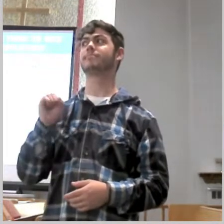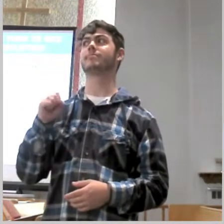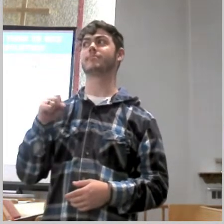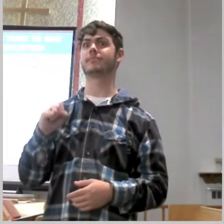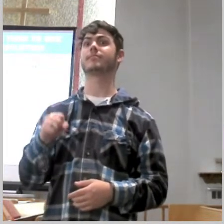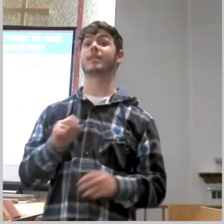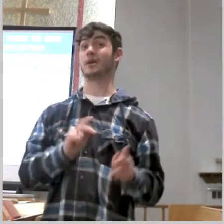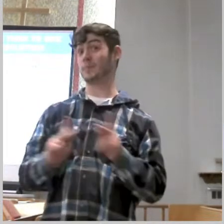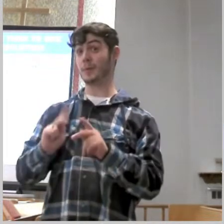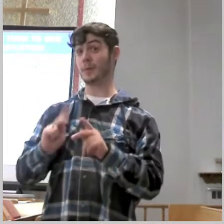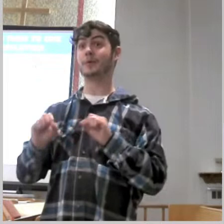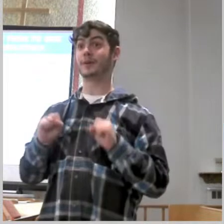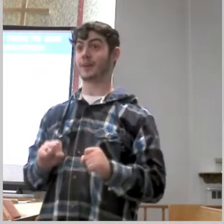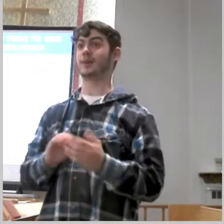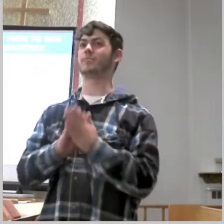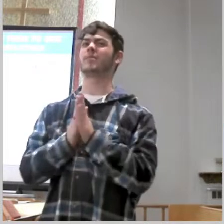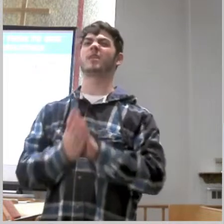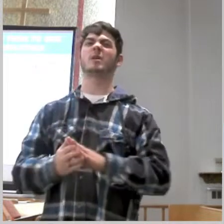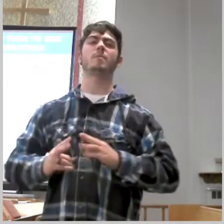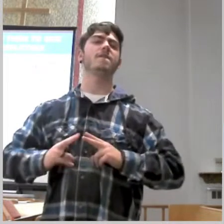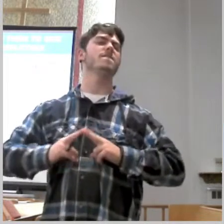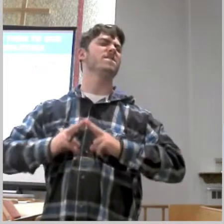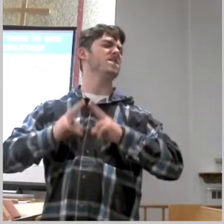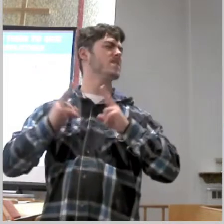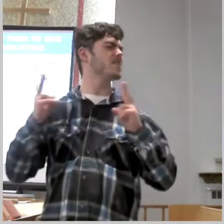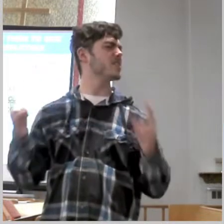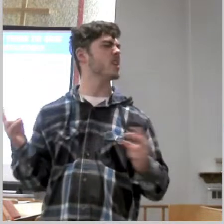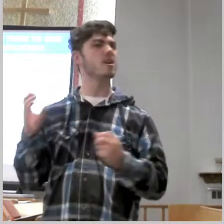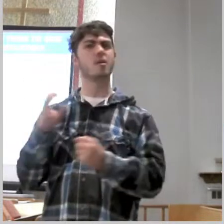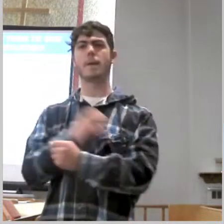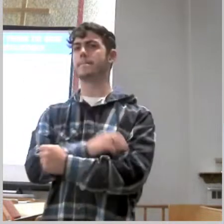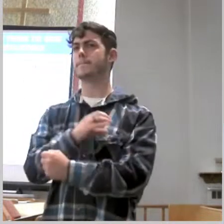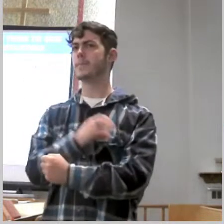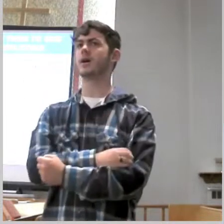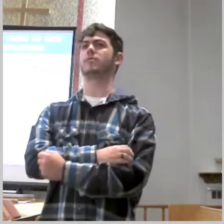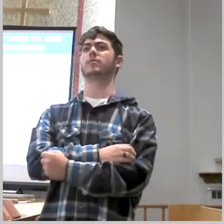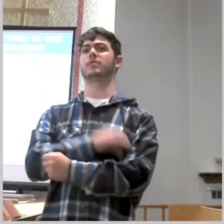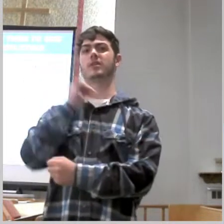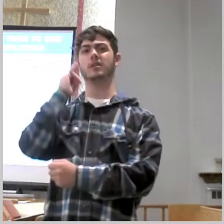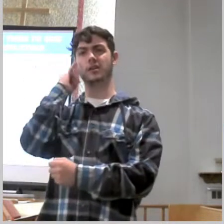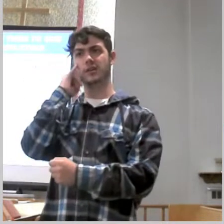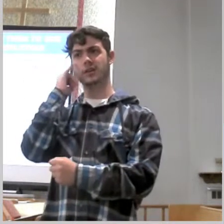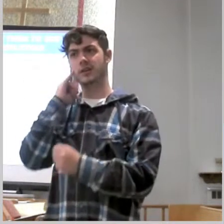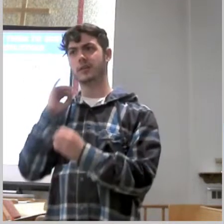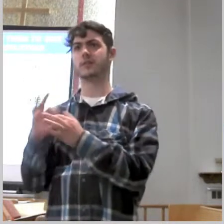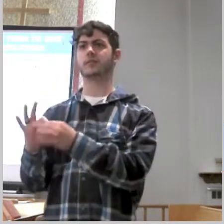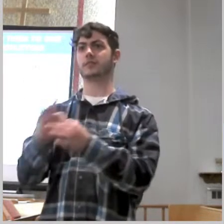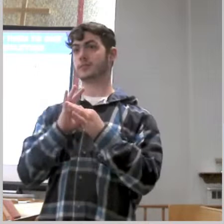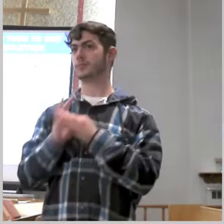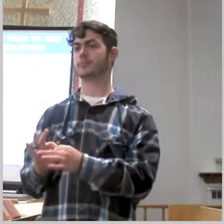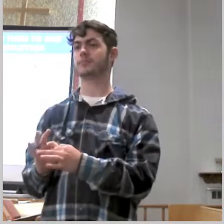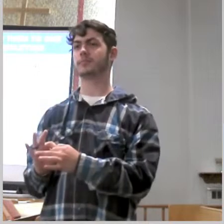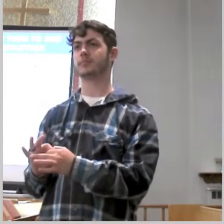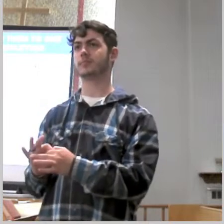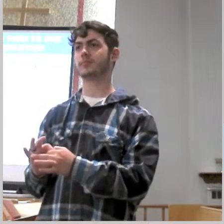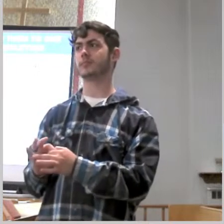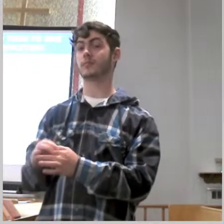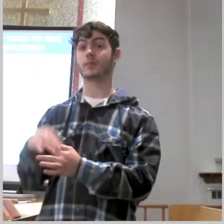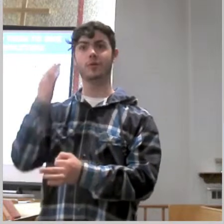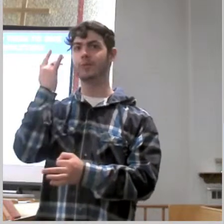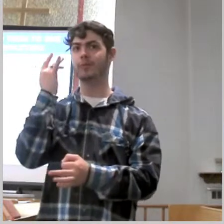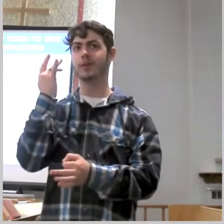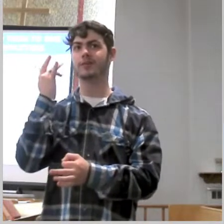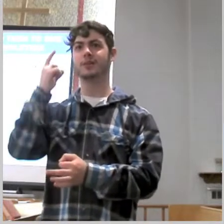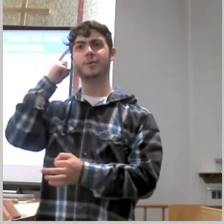very powerful when united, even if they don't believe in God. And you know why that is? Because we were made in His